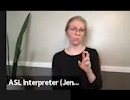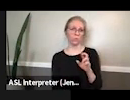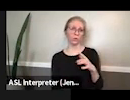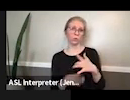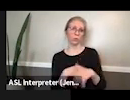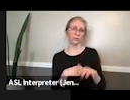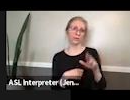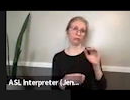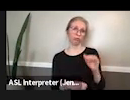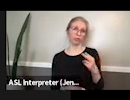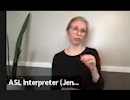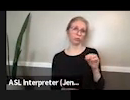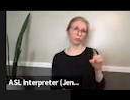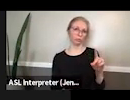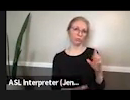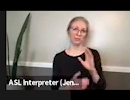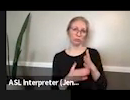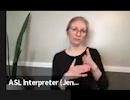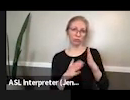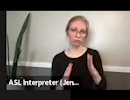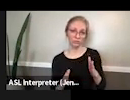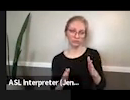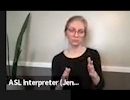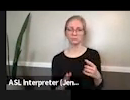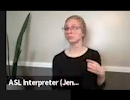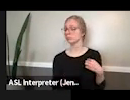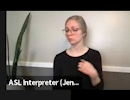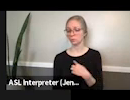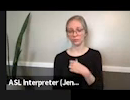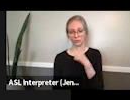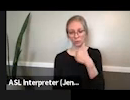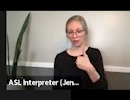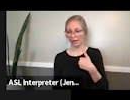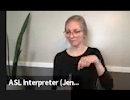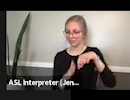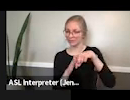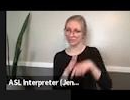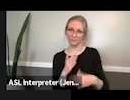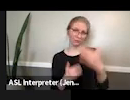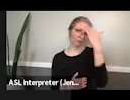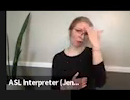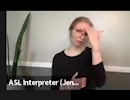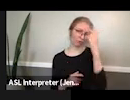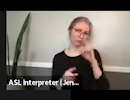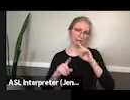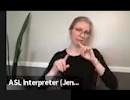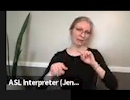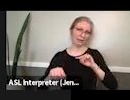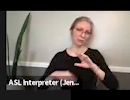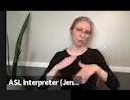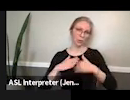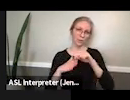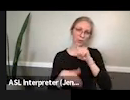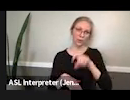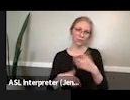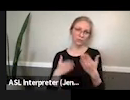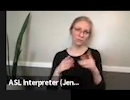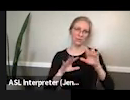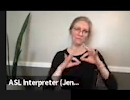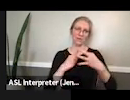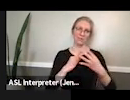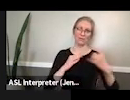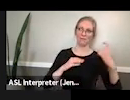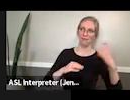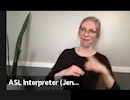childhood interventionist, we don't have the depth of knowledge to answer all the questions a family might ask. So partner with